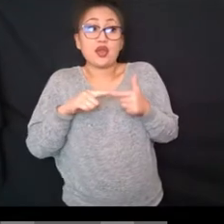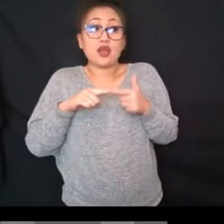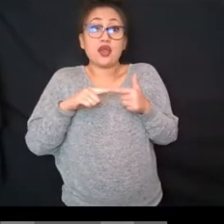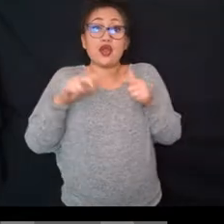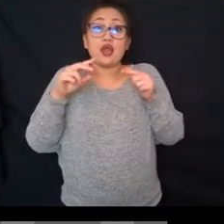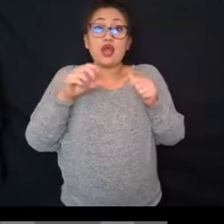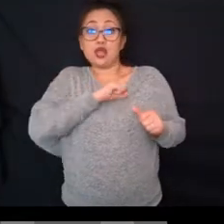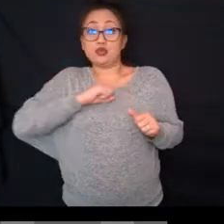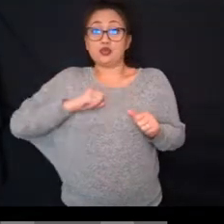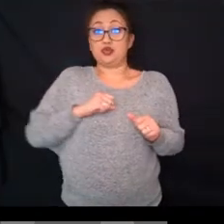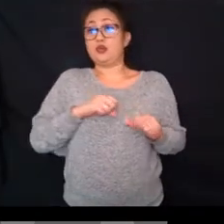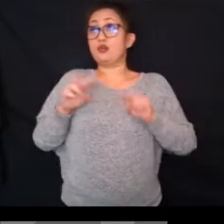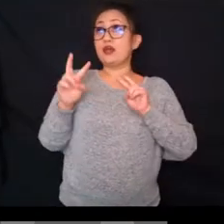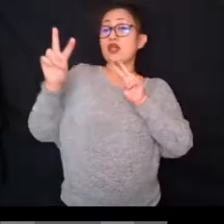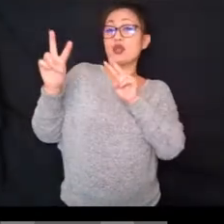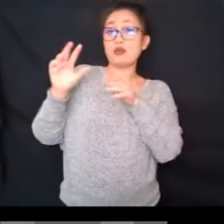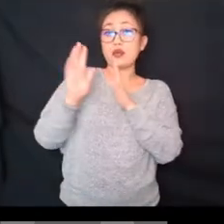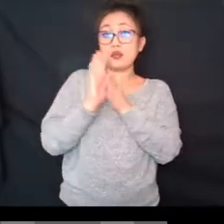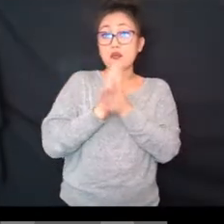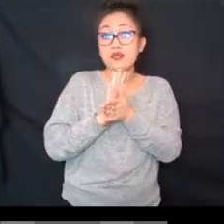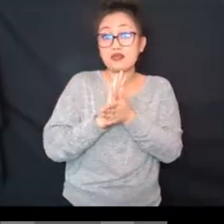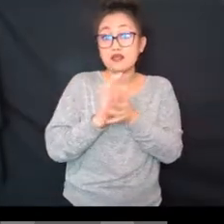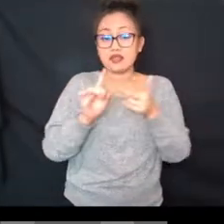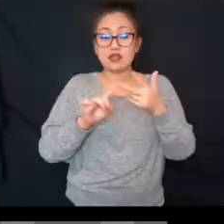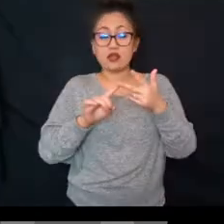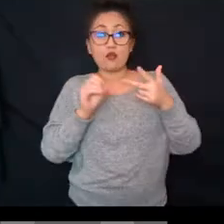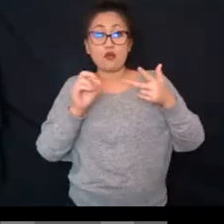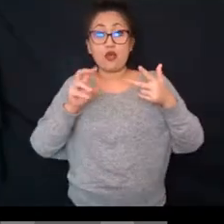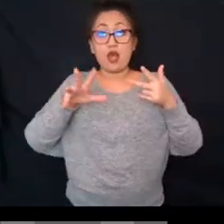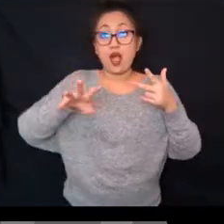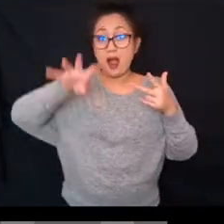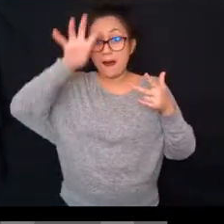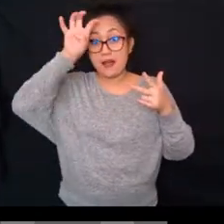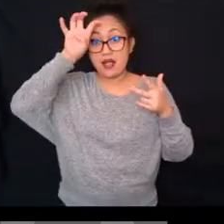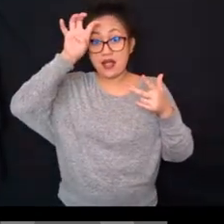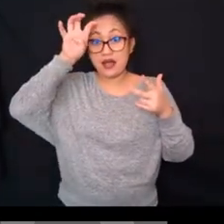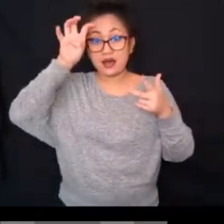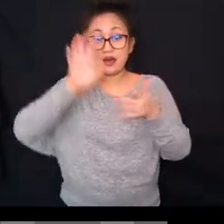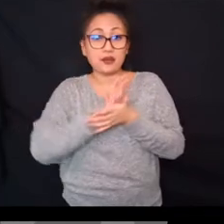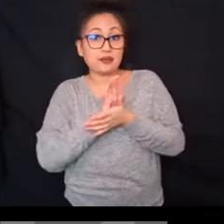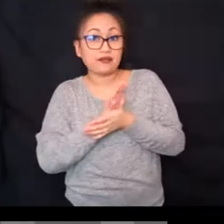movie? Or a mystery? Which?